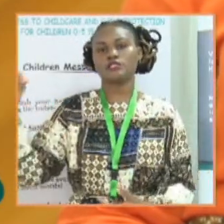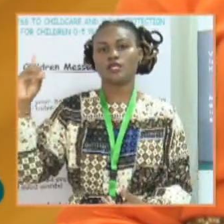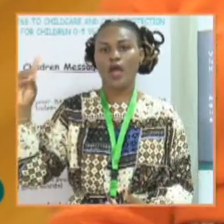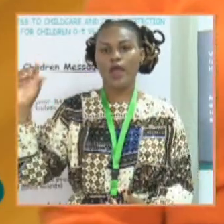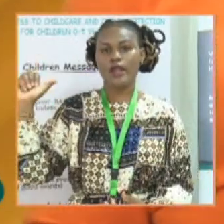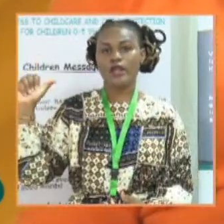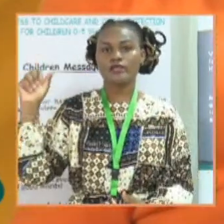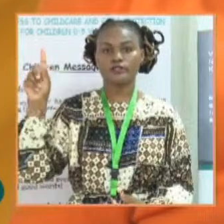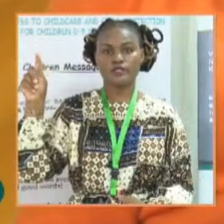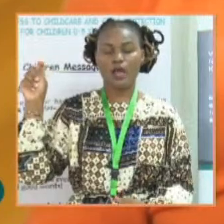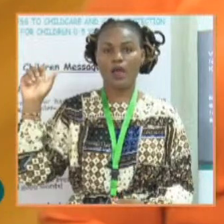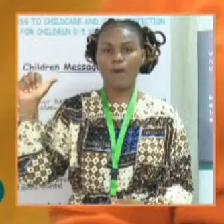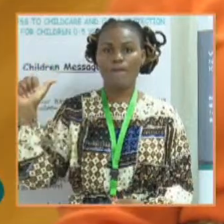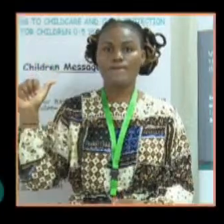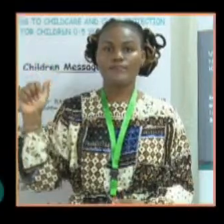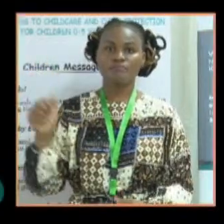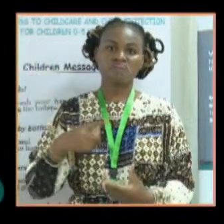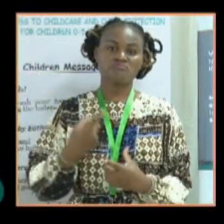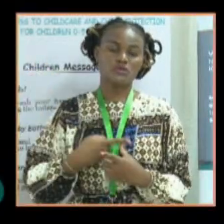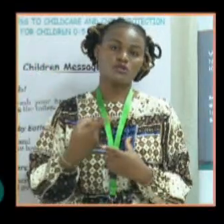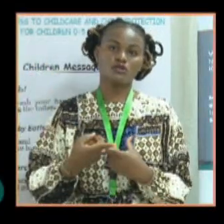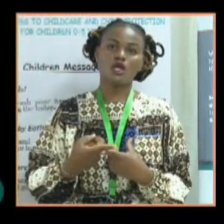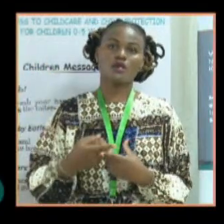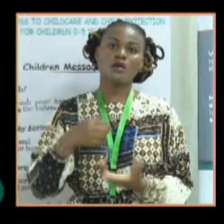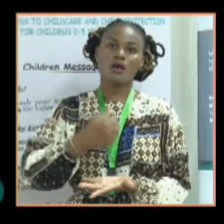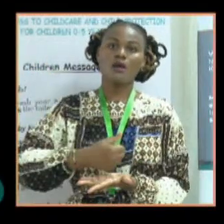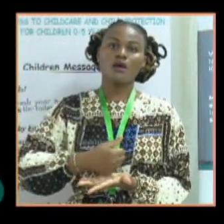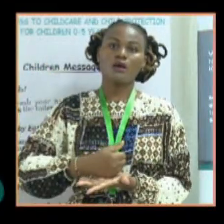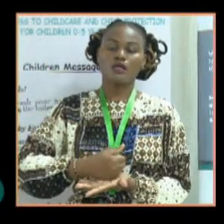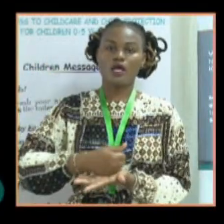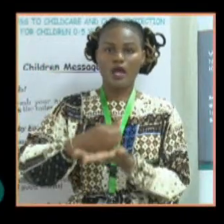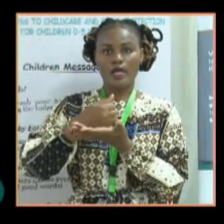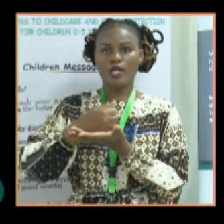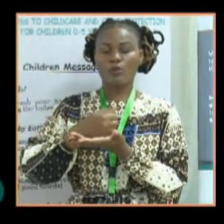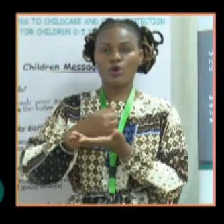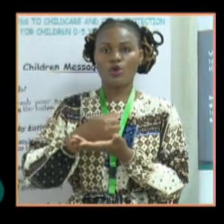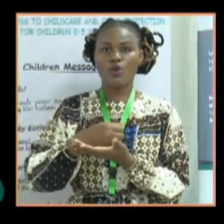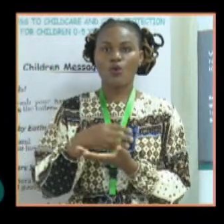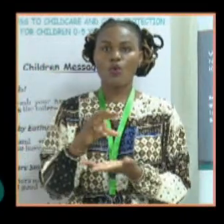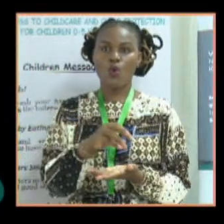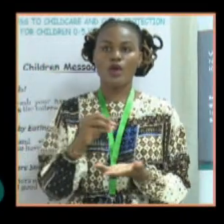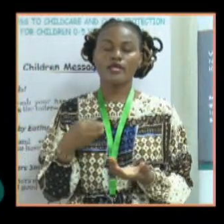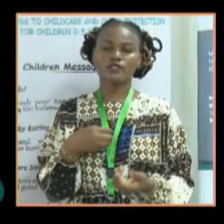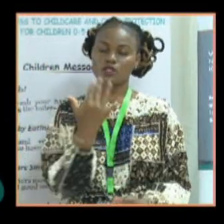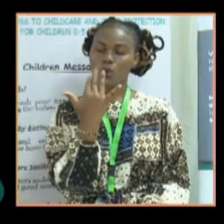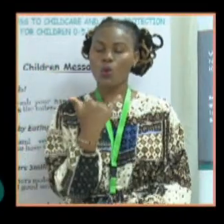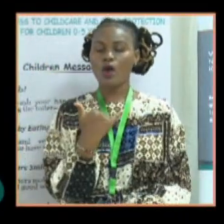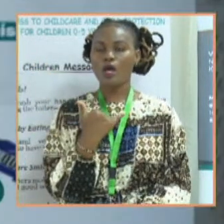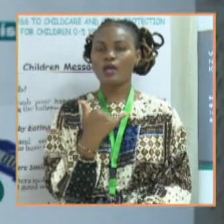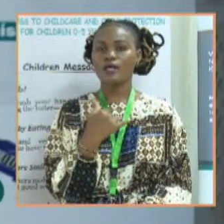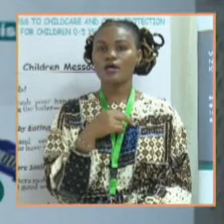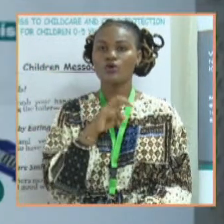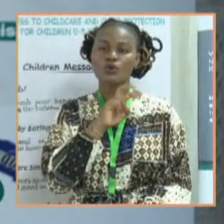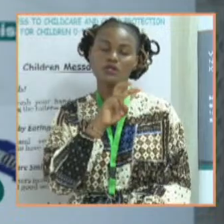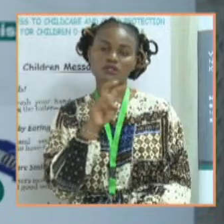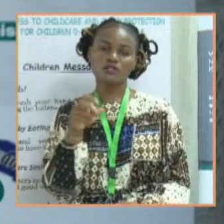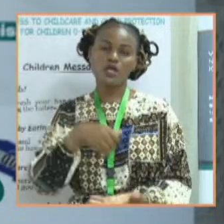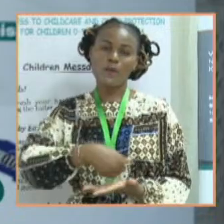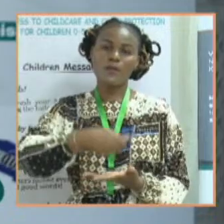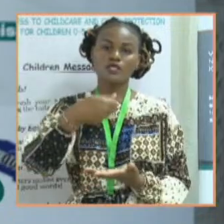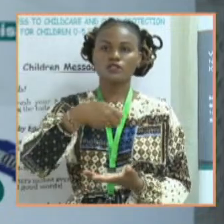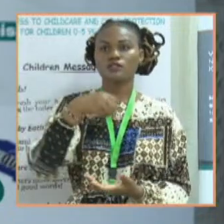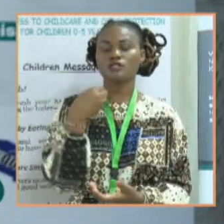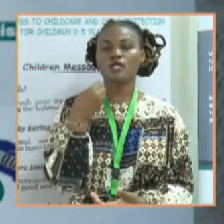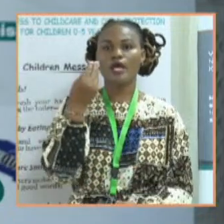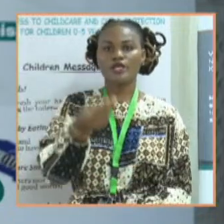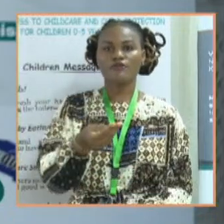findings for them to validate and help us get reasons why we are seeing budget is allocated, but